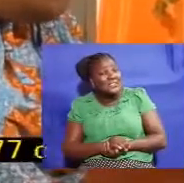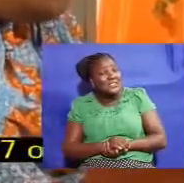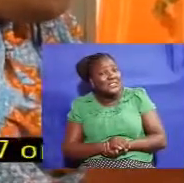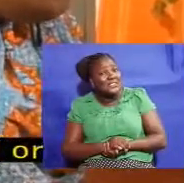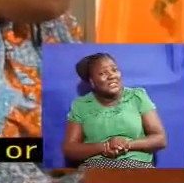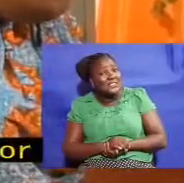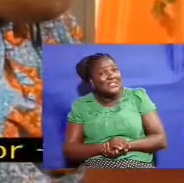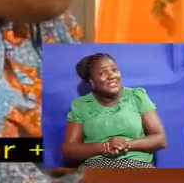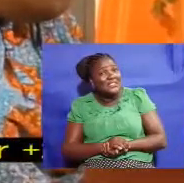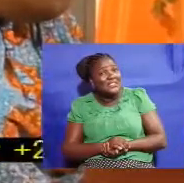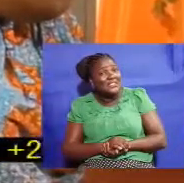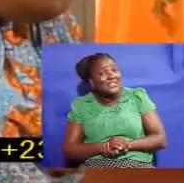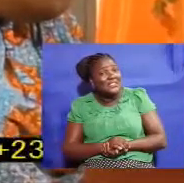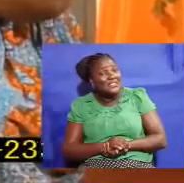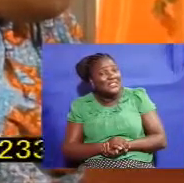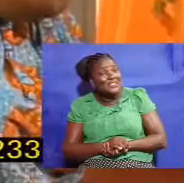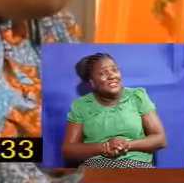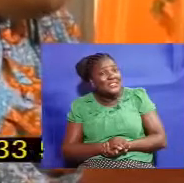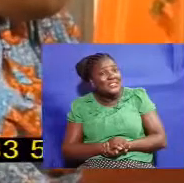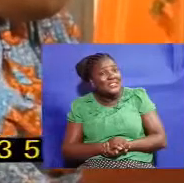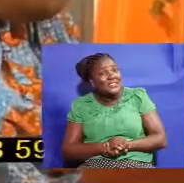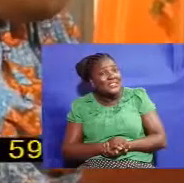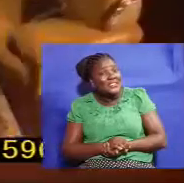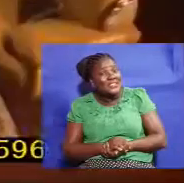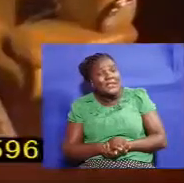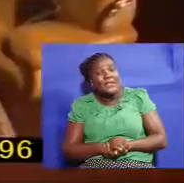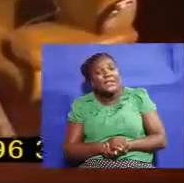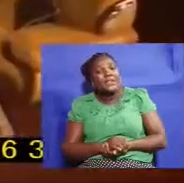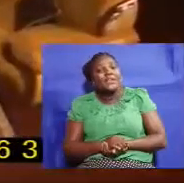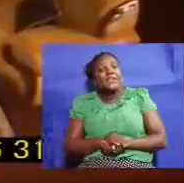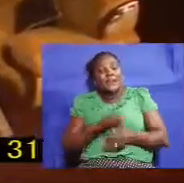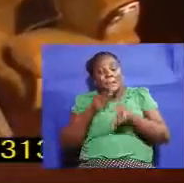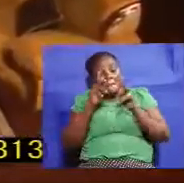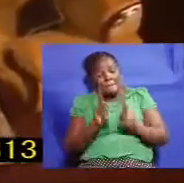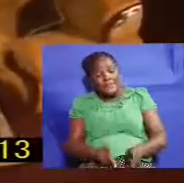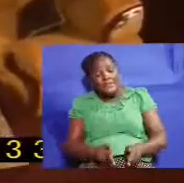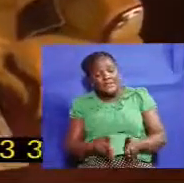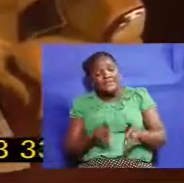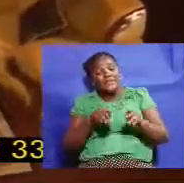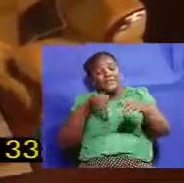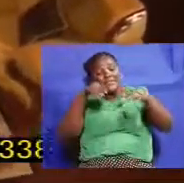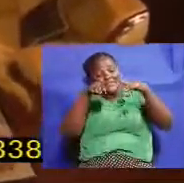Look, I understand your concern. But you know how Edna is.